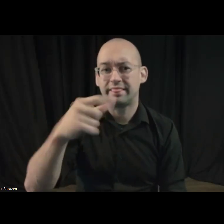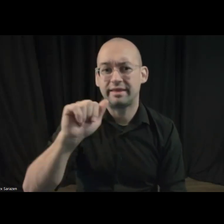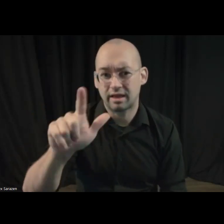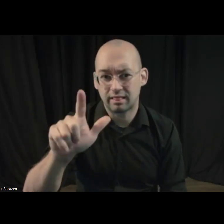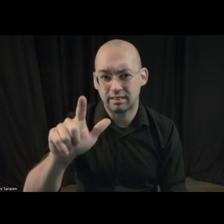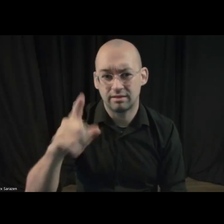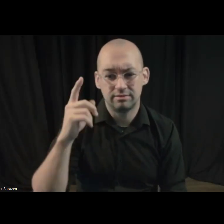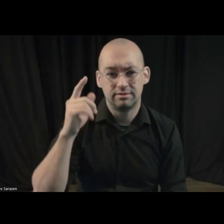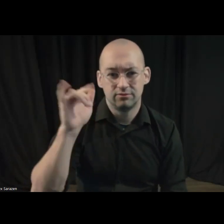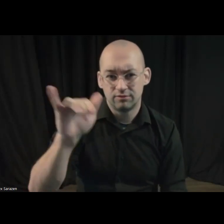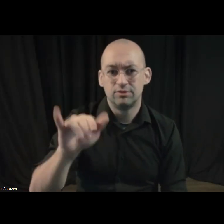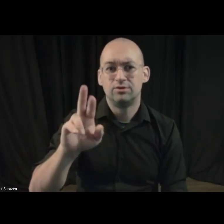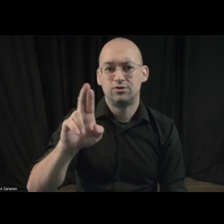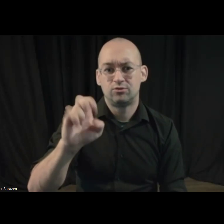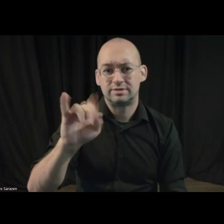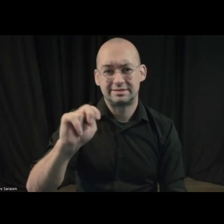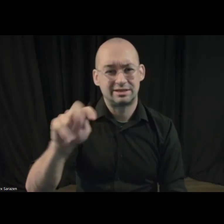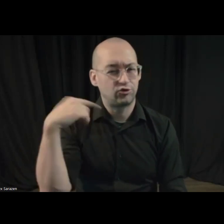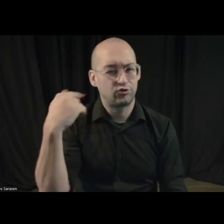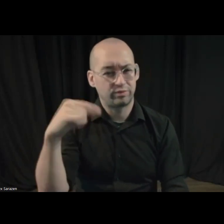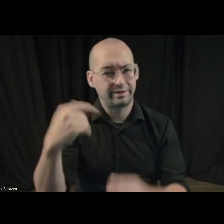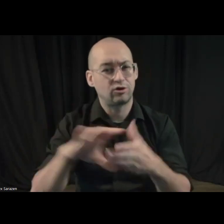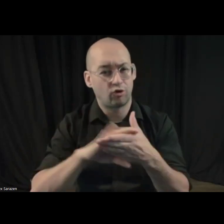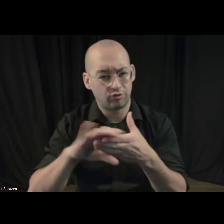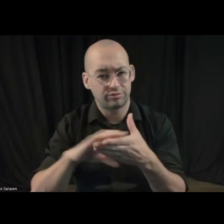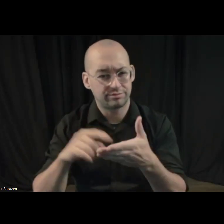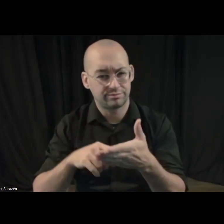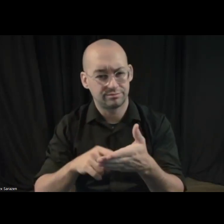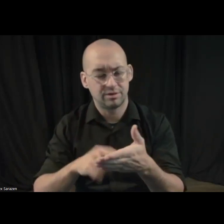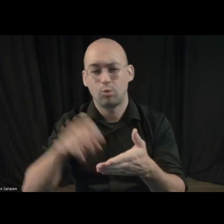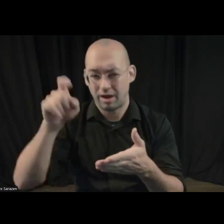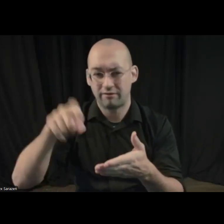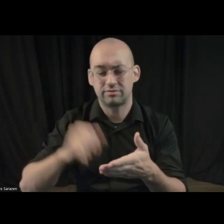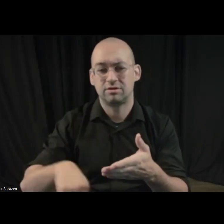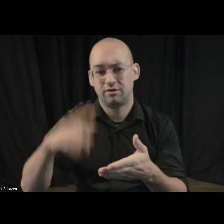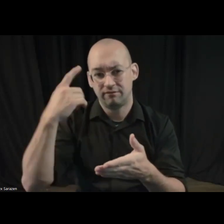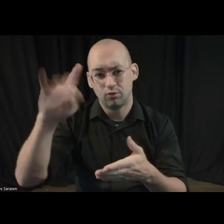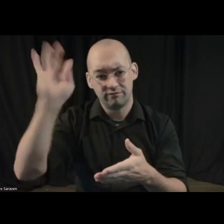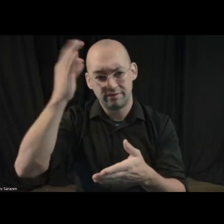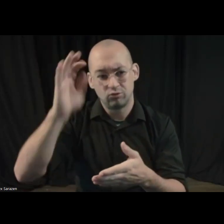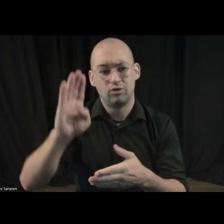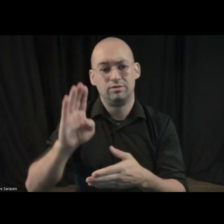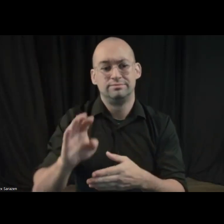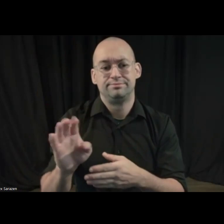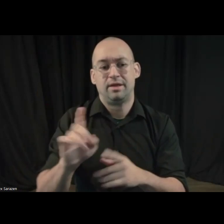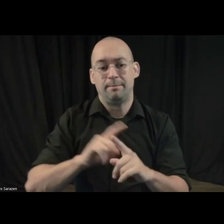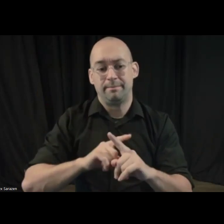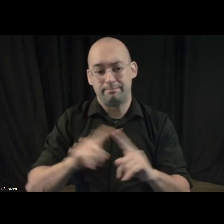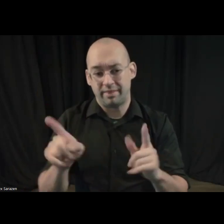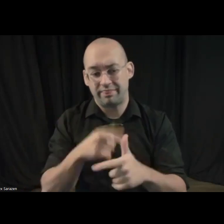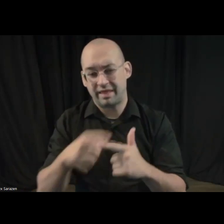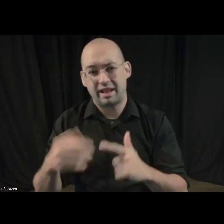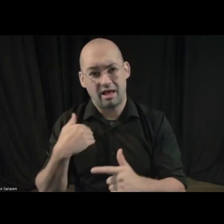green card, in order to qualify for most federal benefits. And even then, there's what's known as a 5-year bar. I'm not here to talk